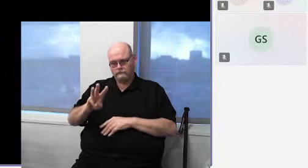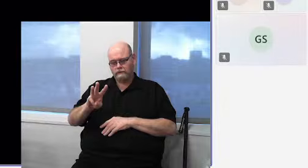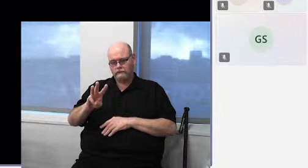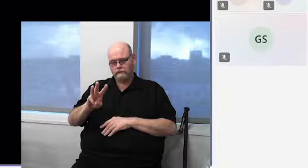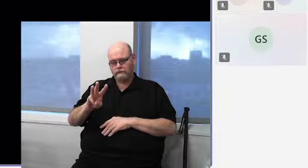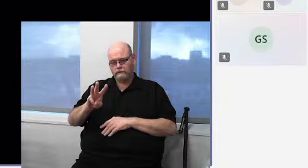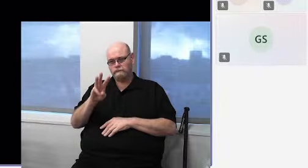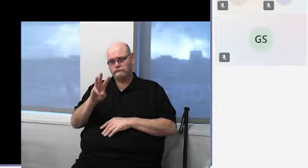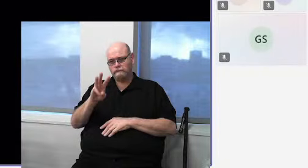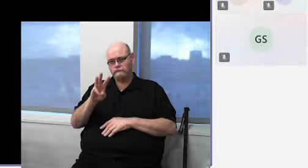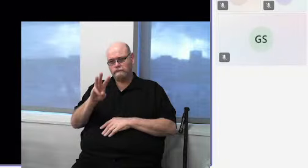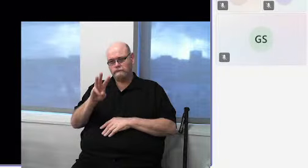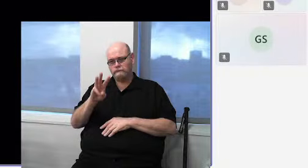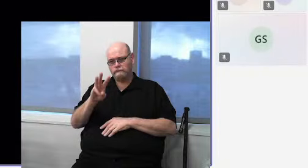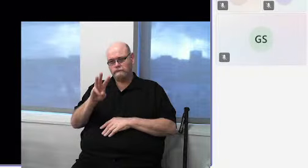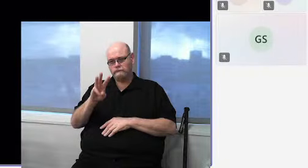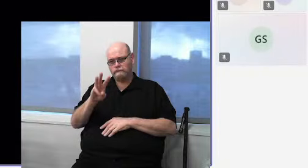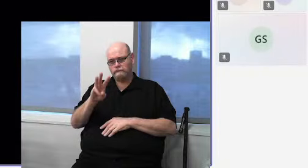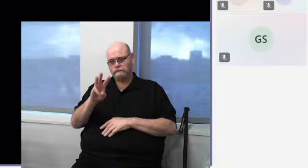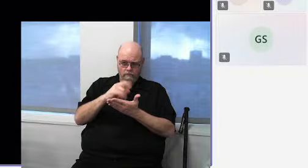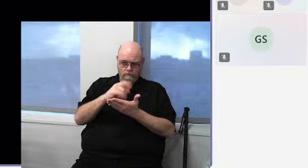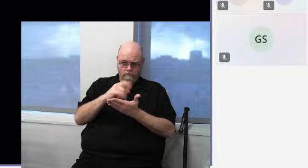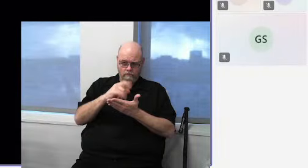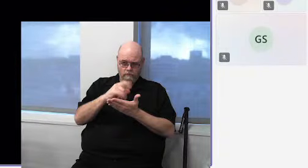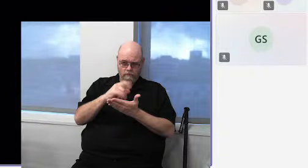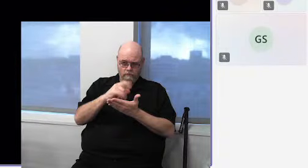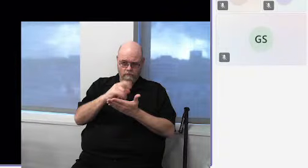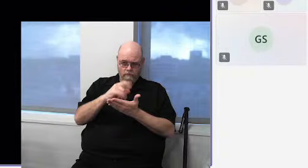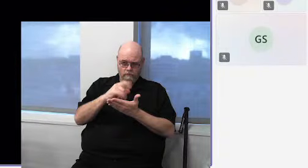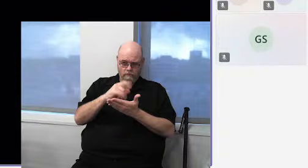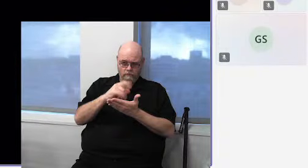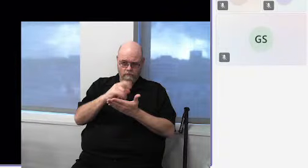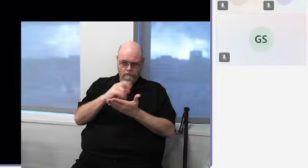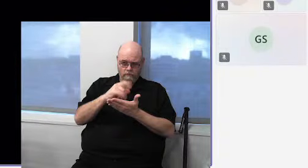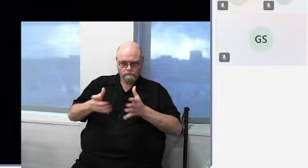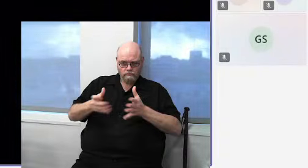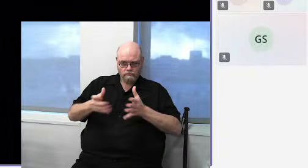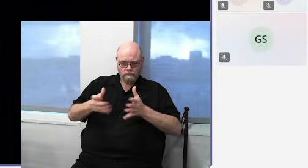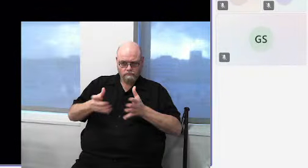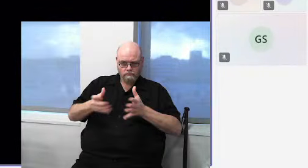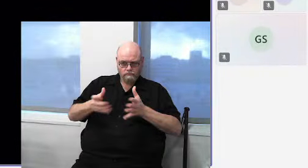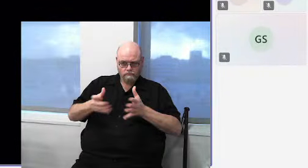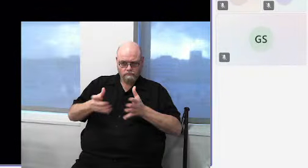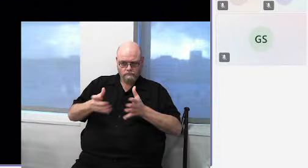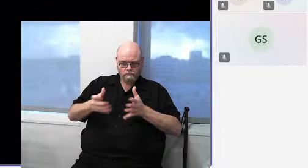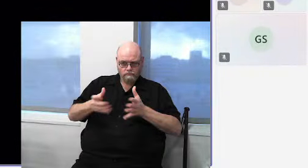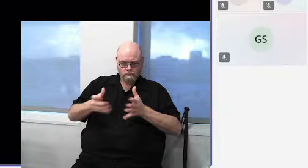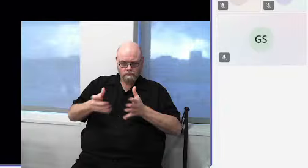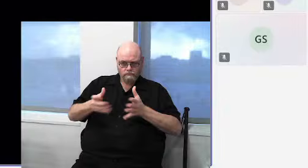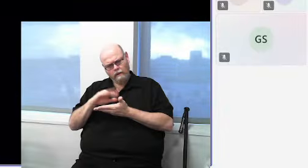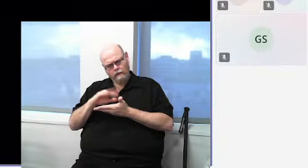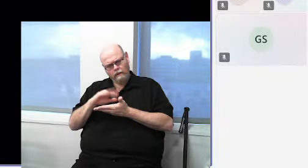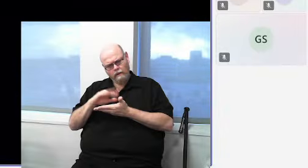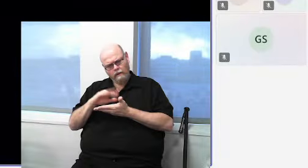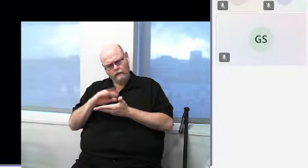after fiscal year 26. Can you help me understand that what costs are driving?